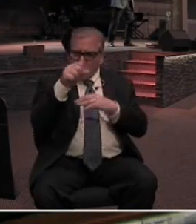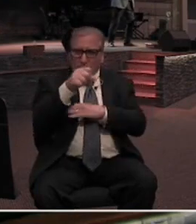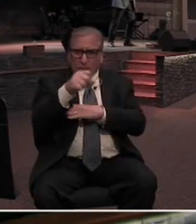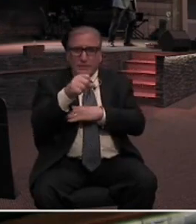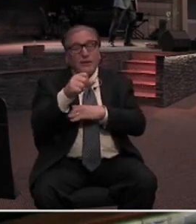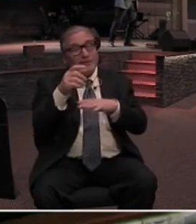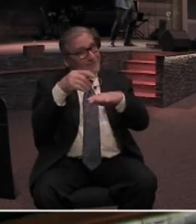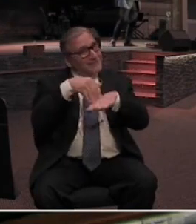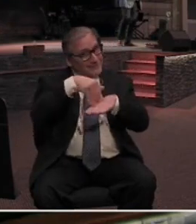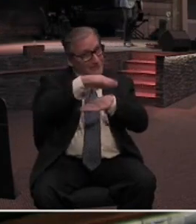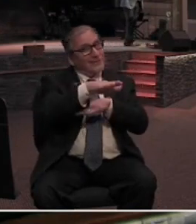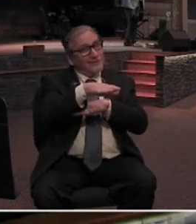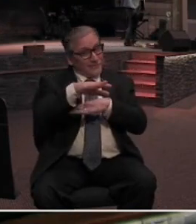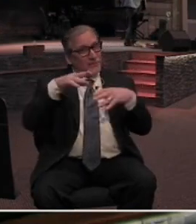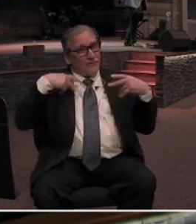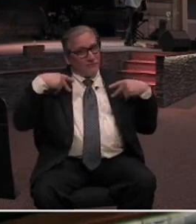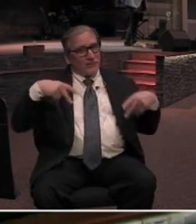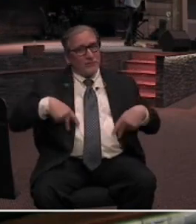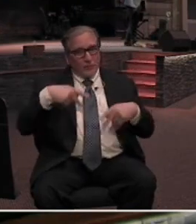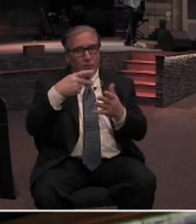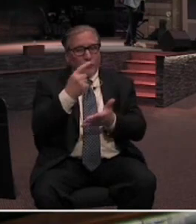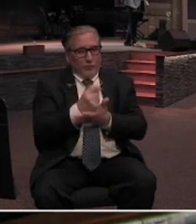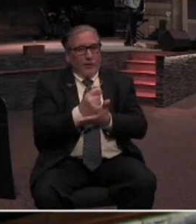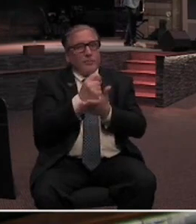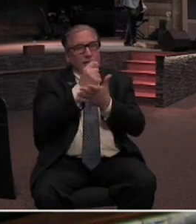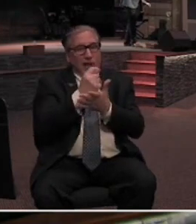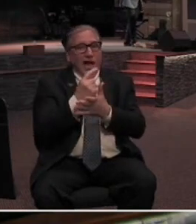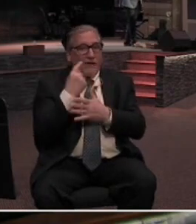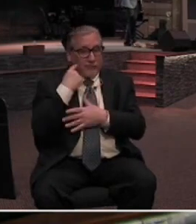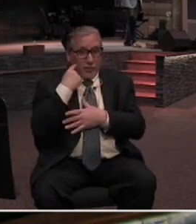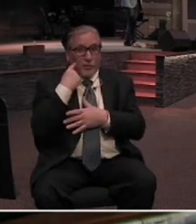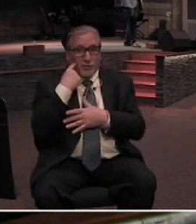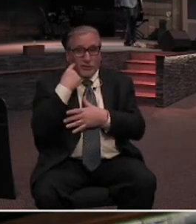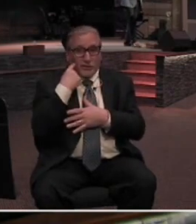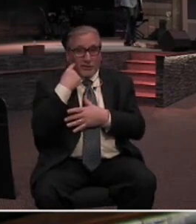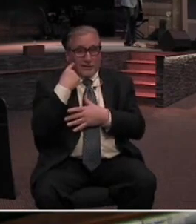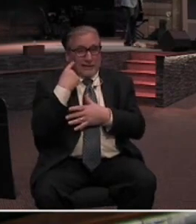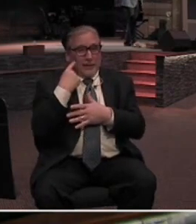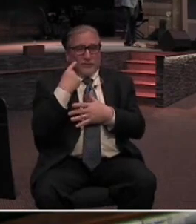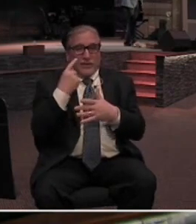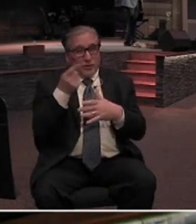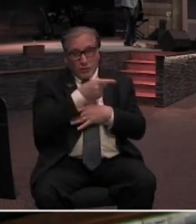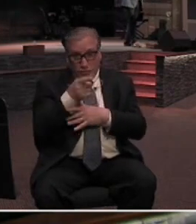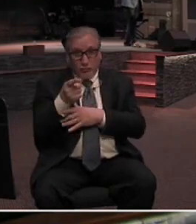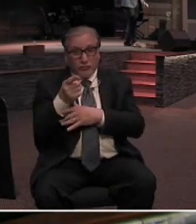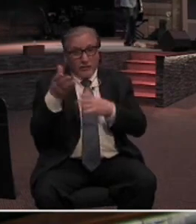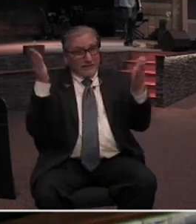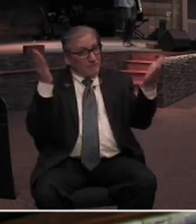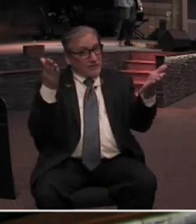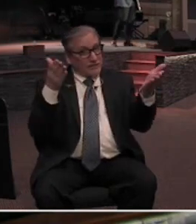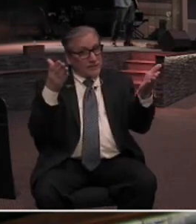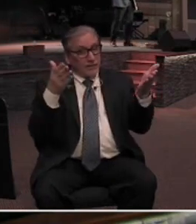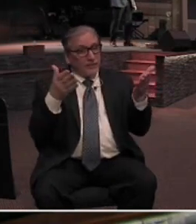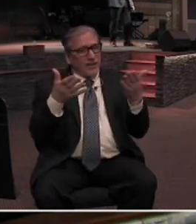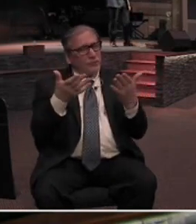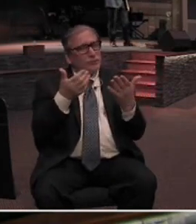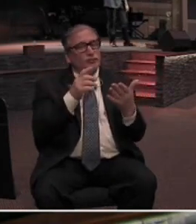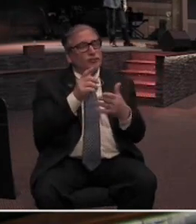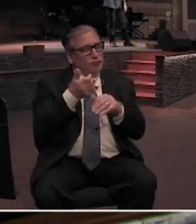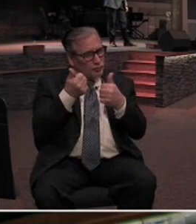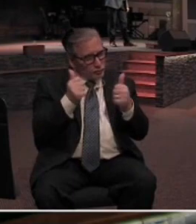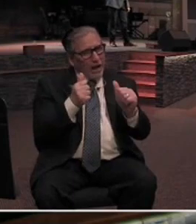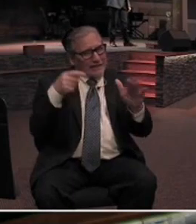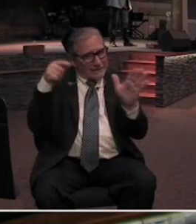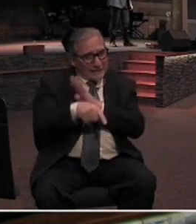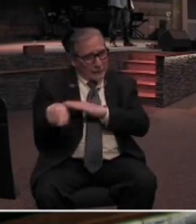to physical therapy. And I've heard stories where you were convinced the physical therapist was indeed secretly trying to kill